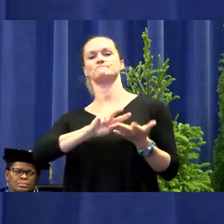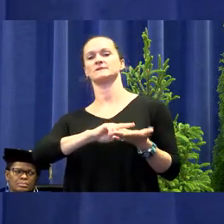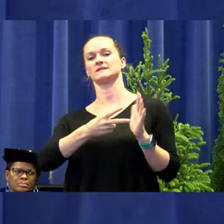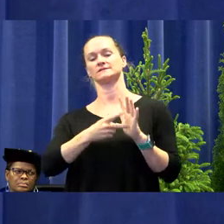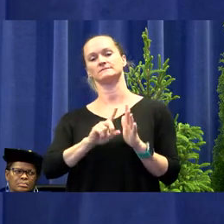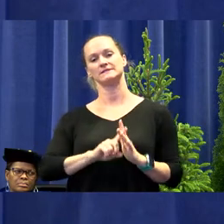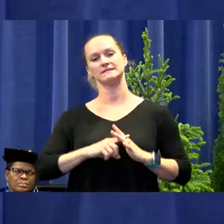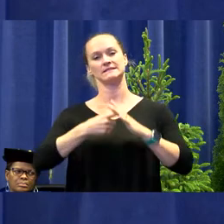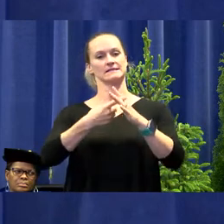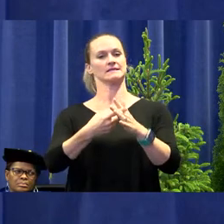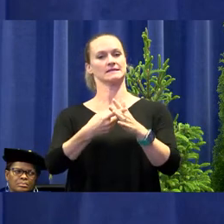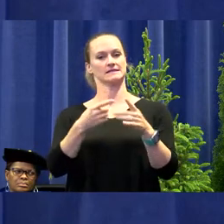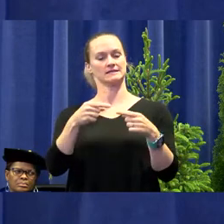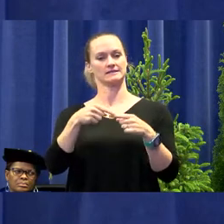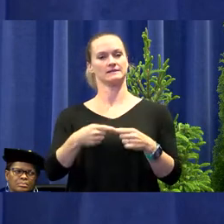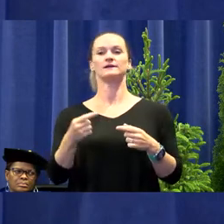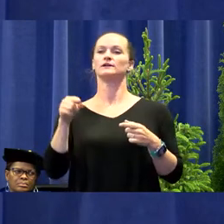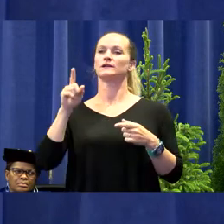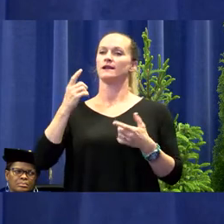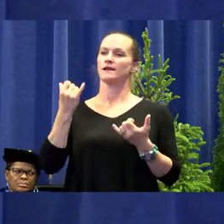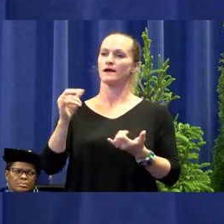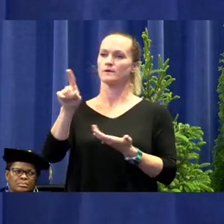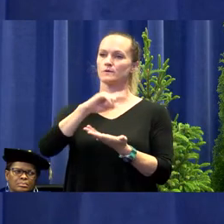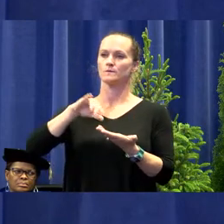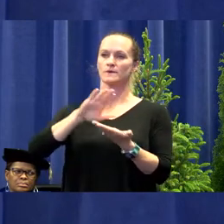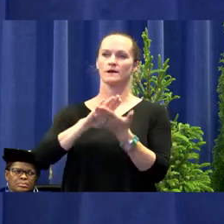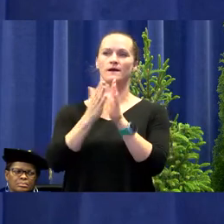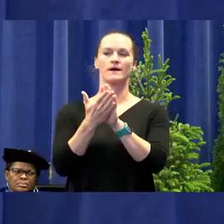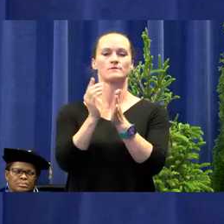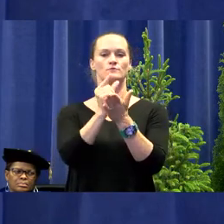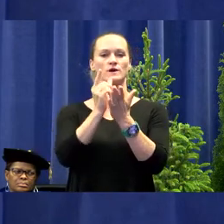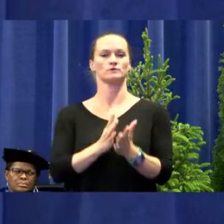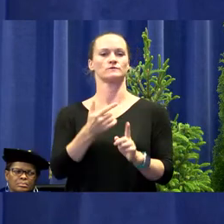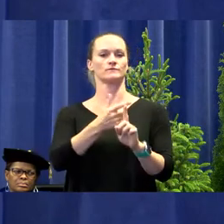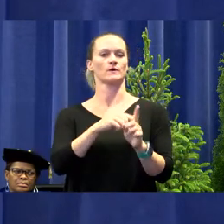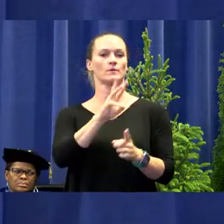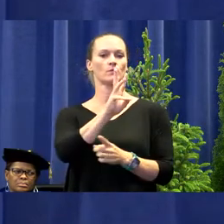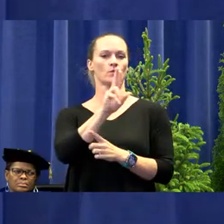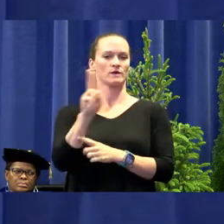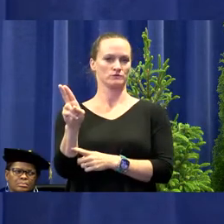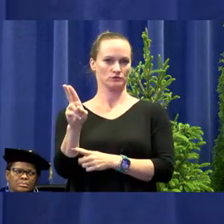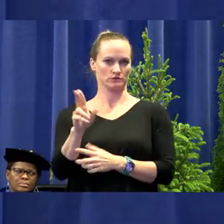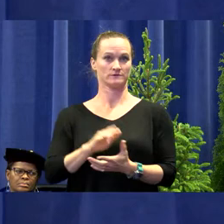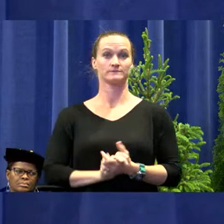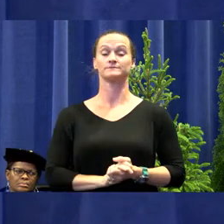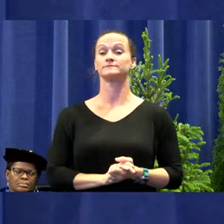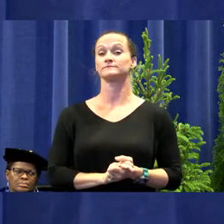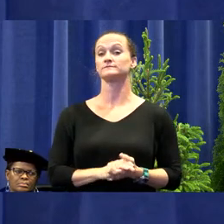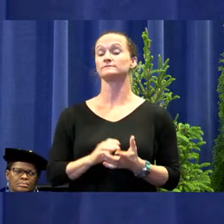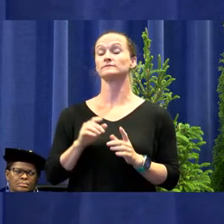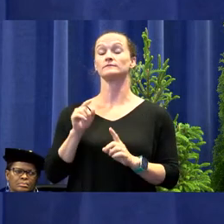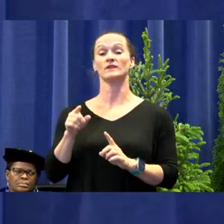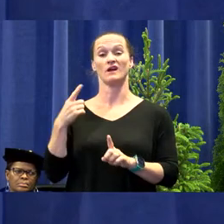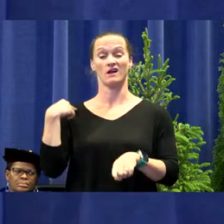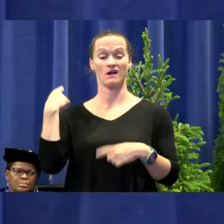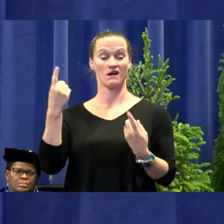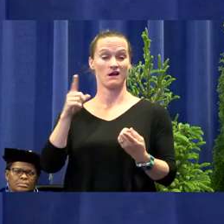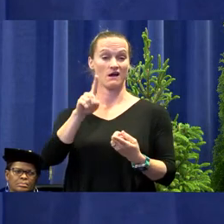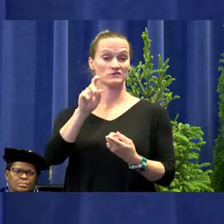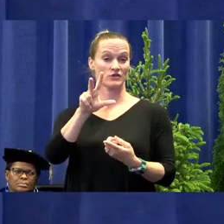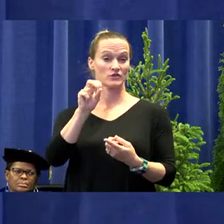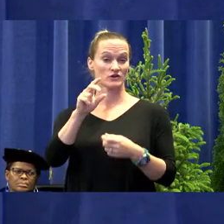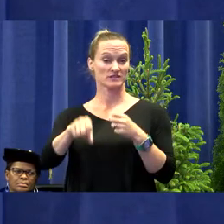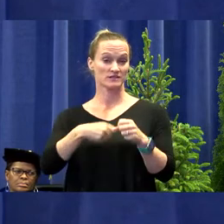as an alum of Western Washington University. Over the past 130 years, Western has